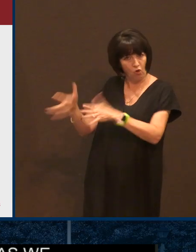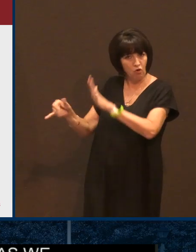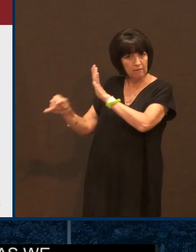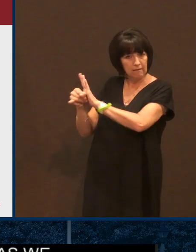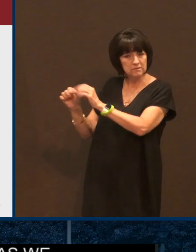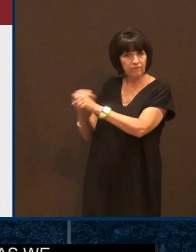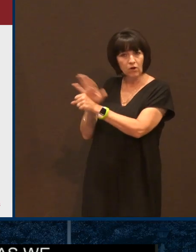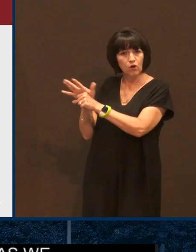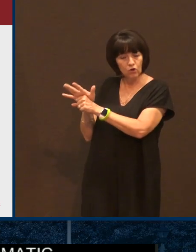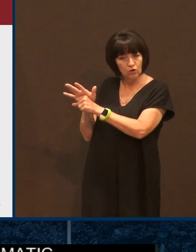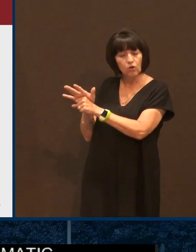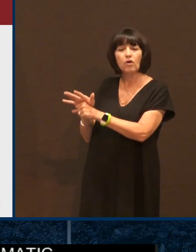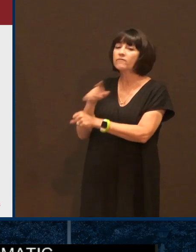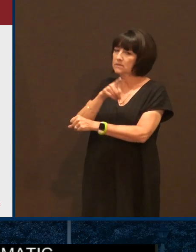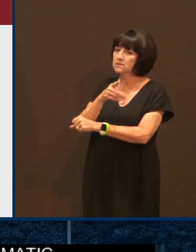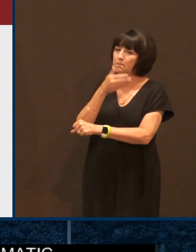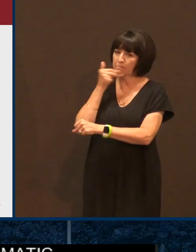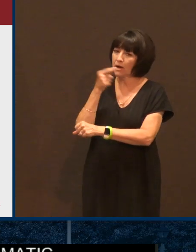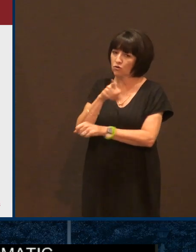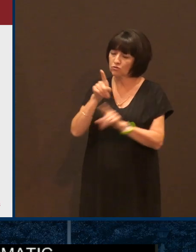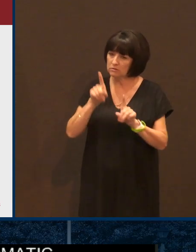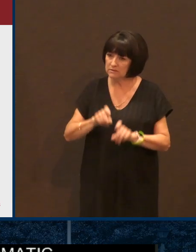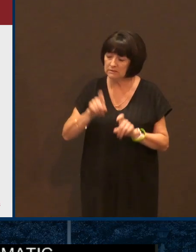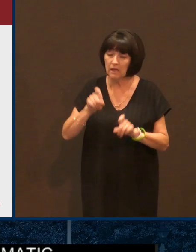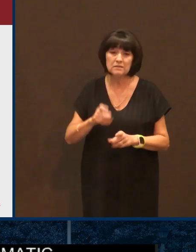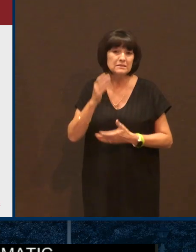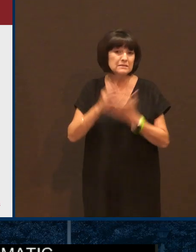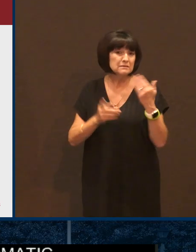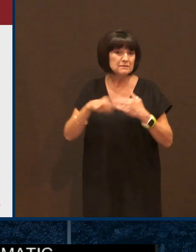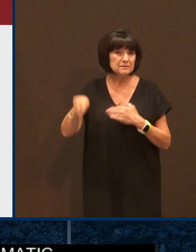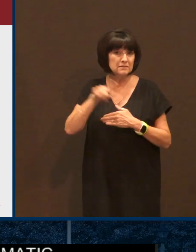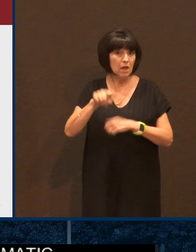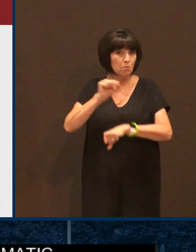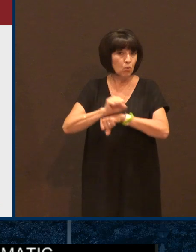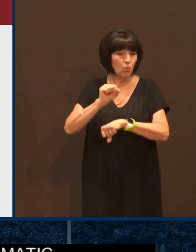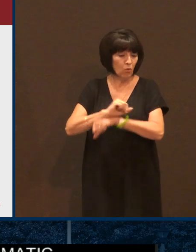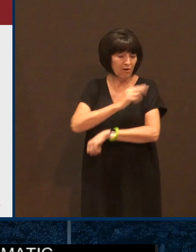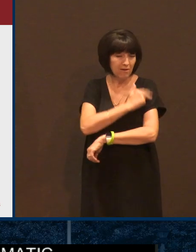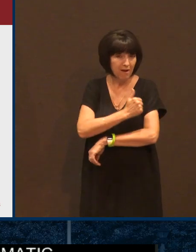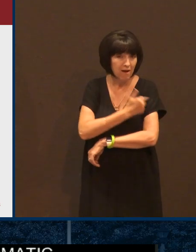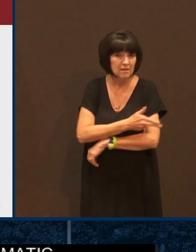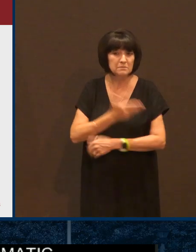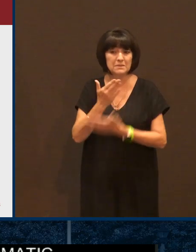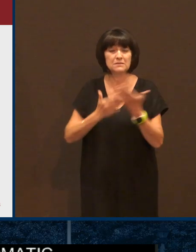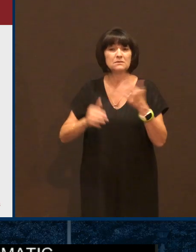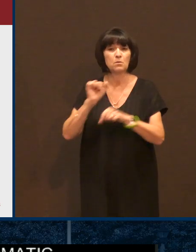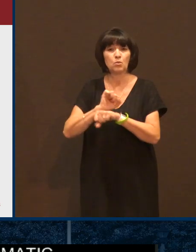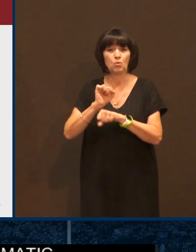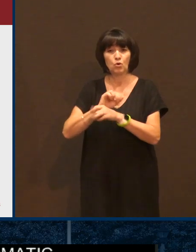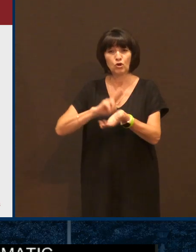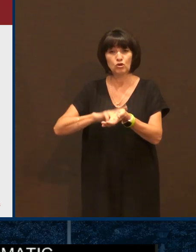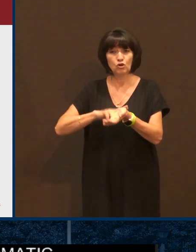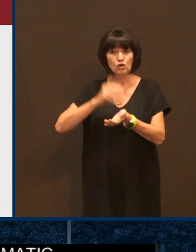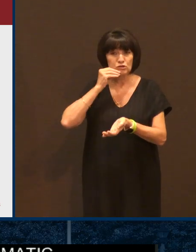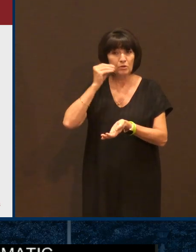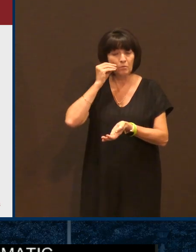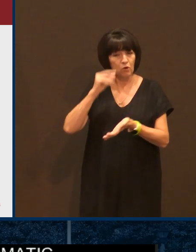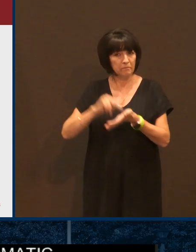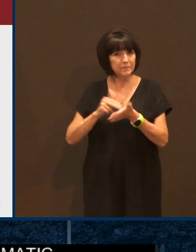healthcare, first responders, long-term care, or other congregate settings have easy